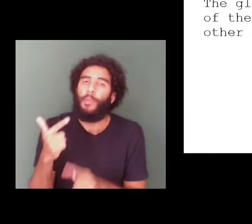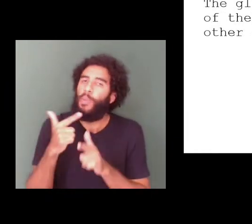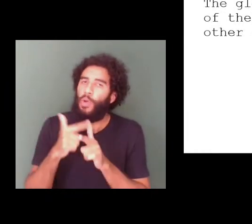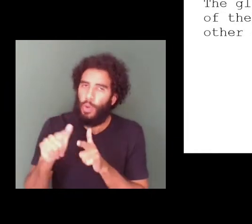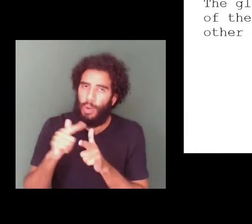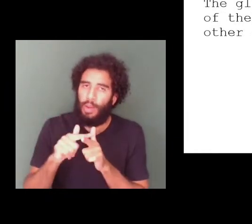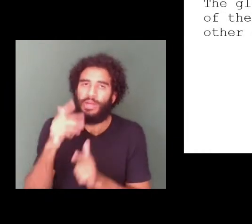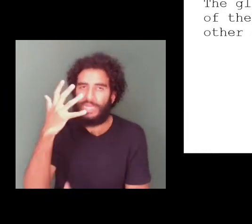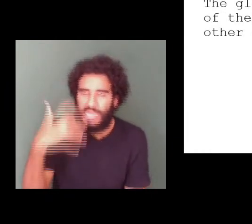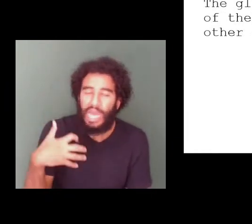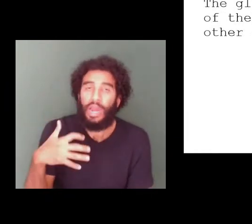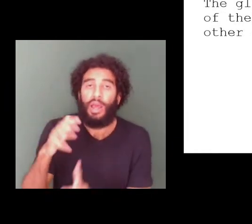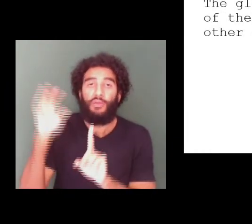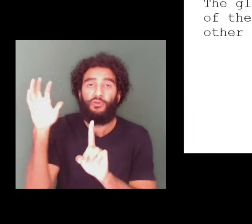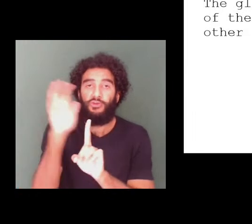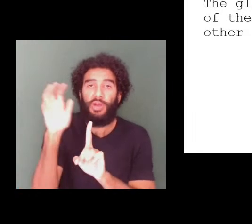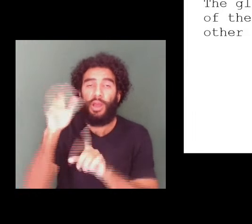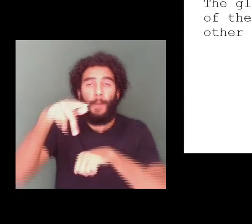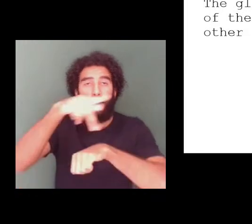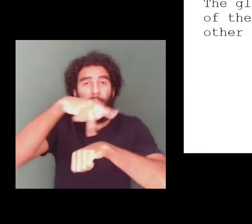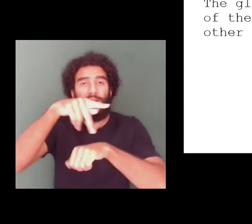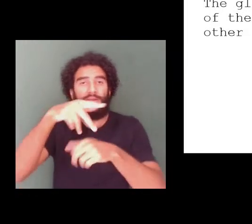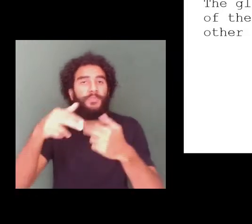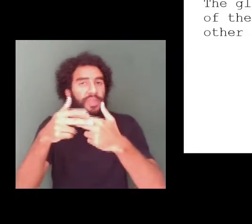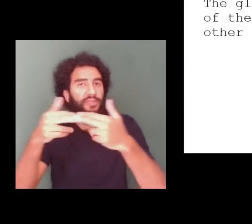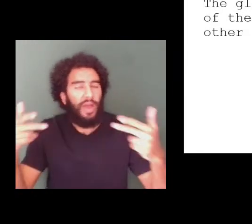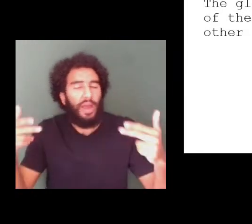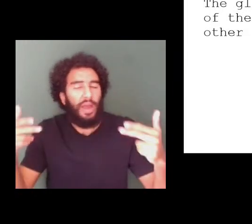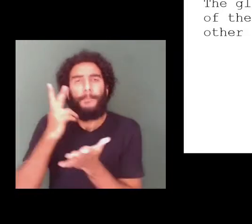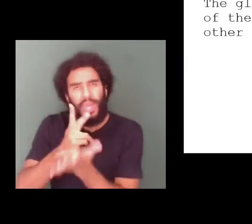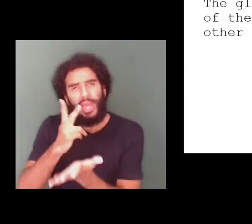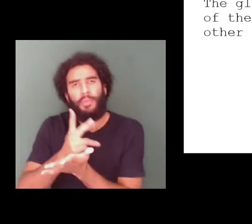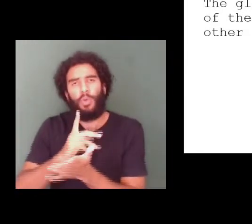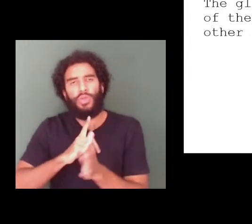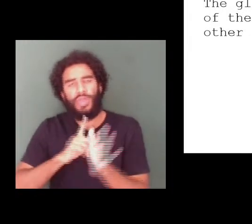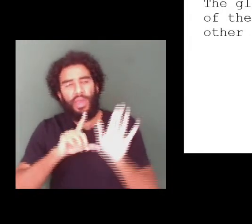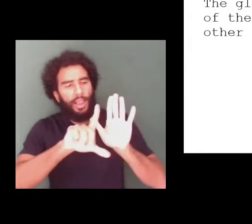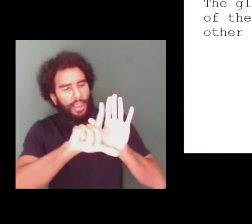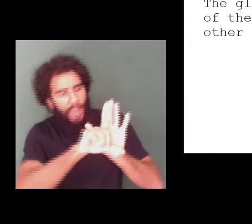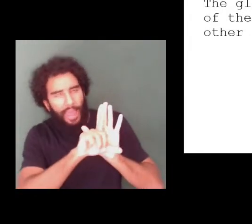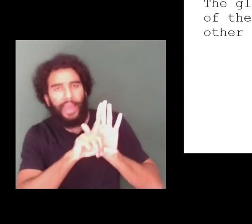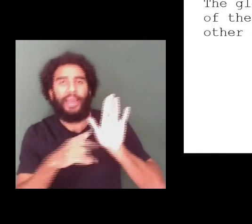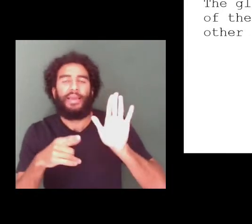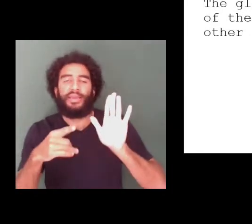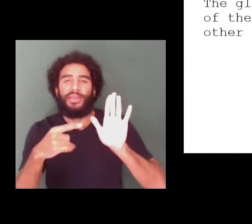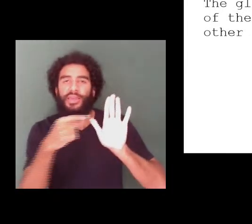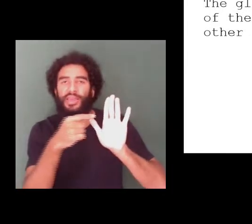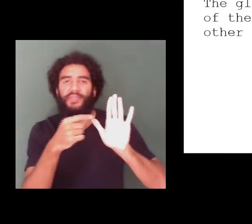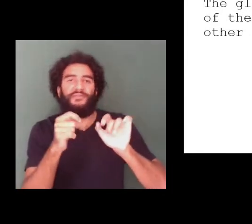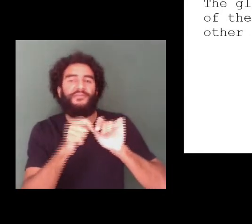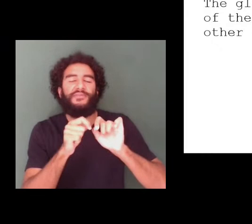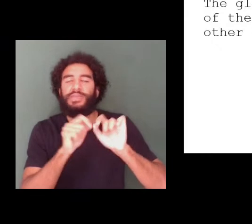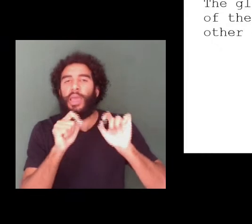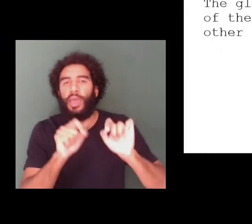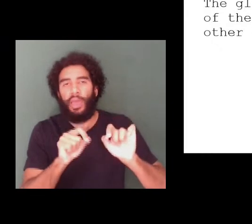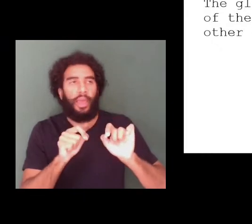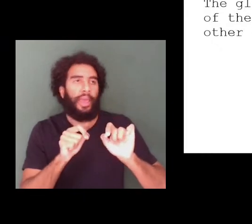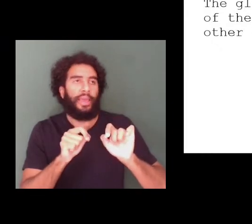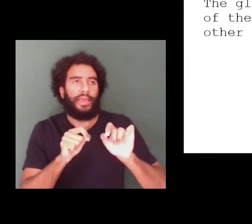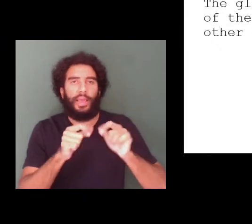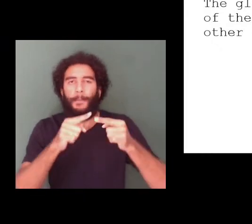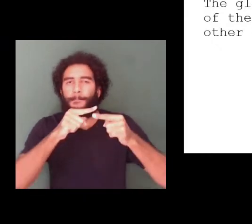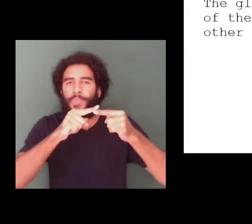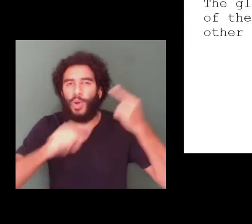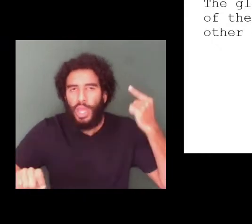a company from advertising in a certain way or putting in particular kinds of ads or apps. They can't stop